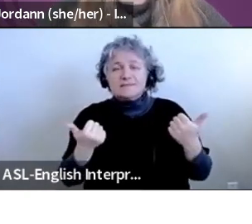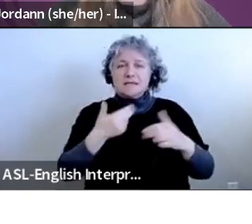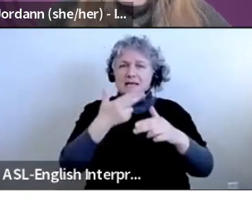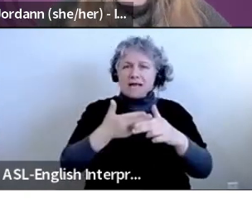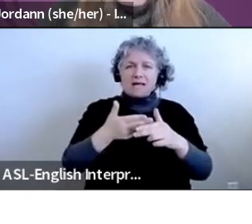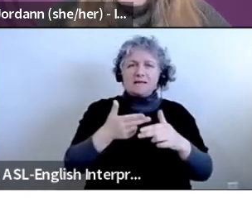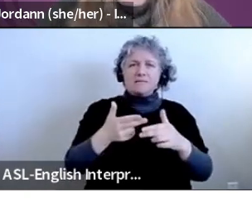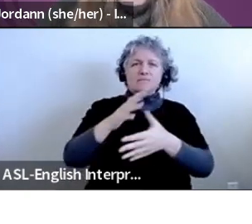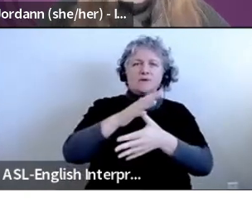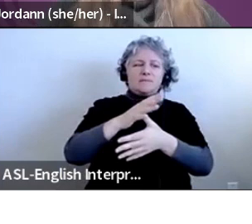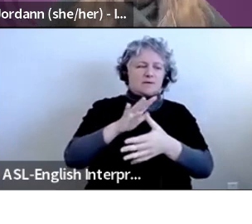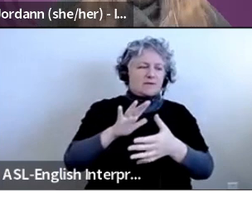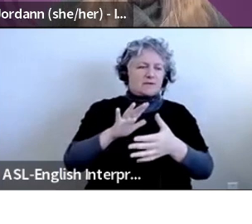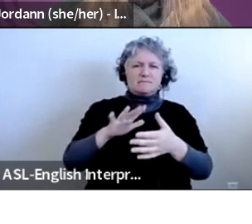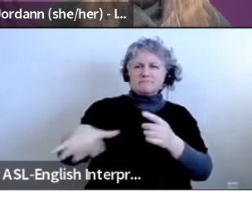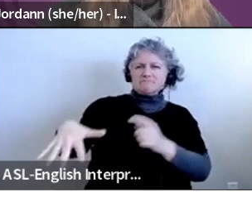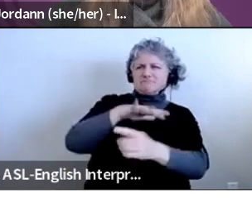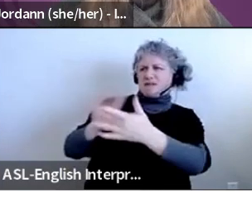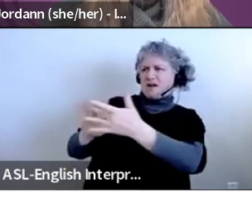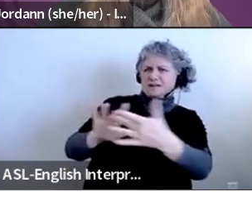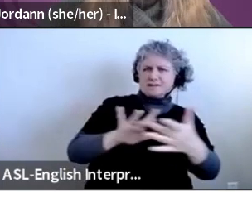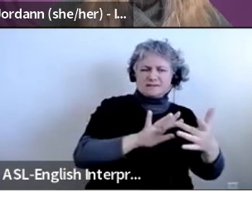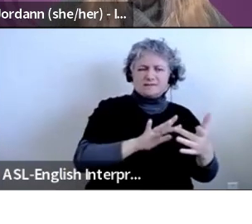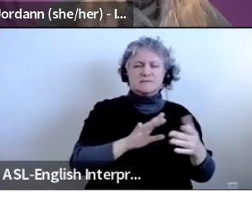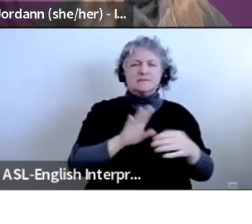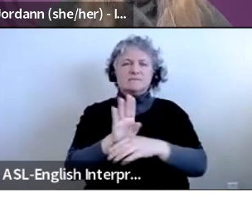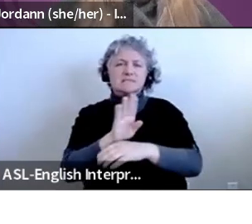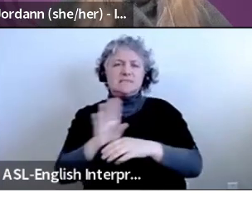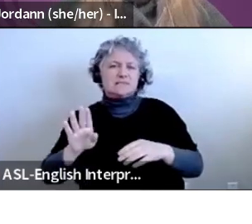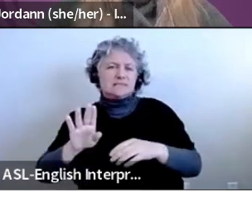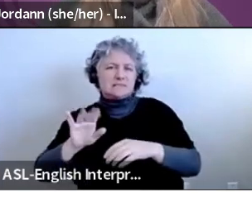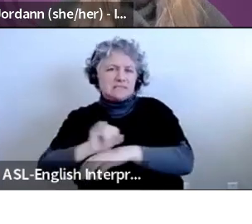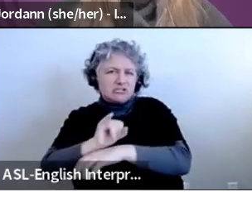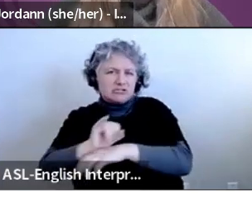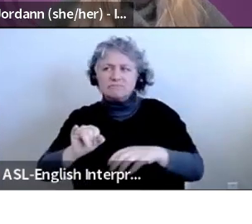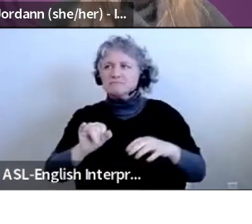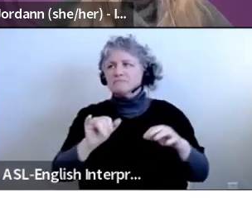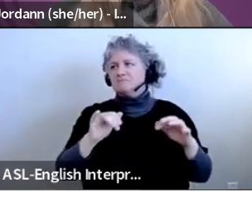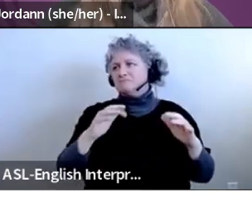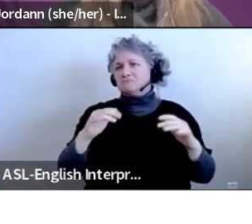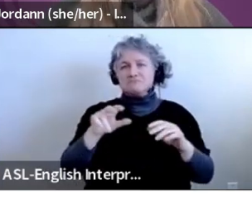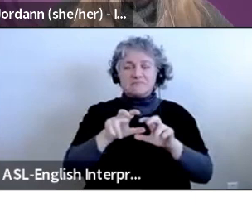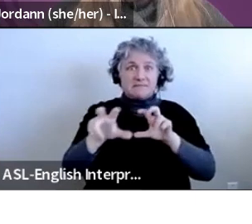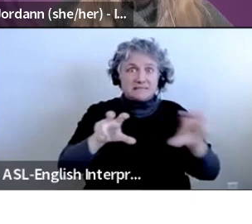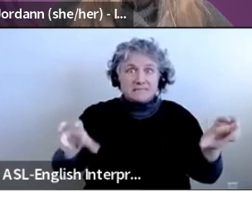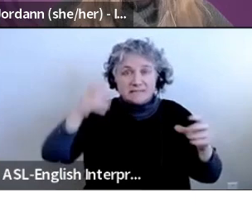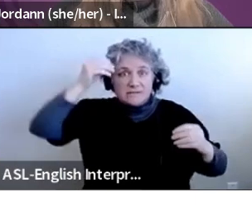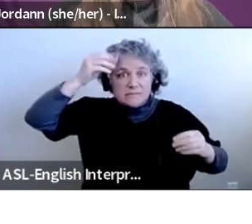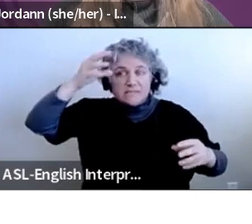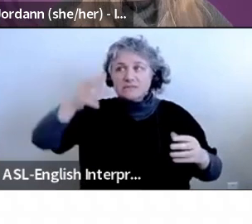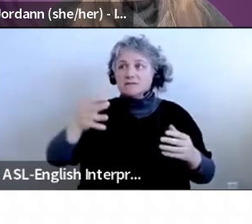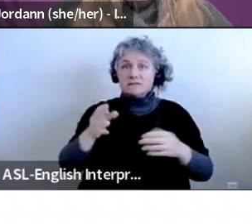of the primary contacts, your business industry. You'll be asked about investment information. Has your